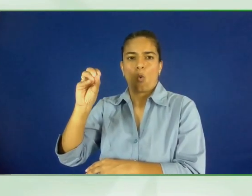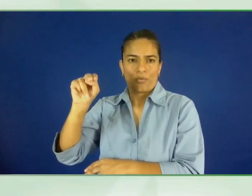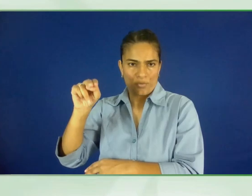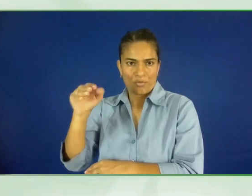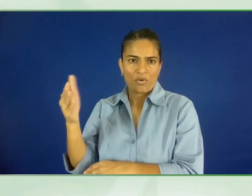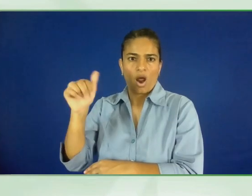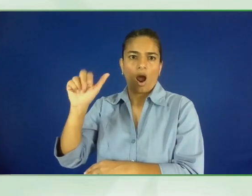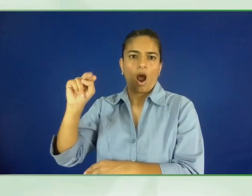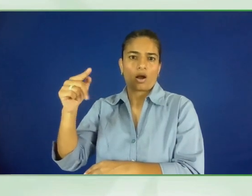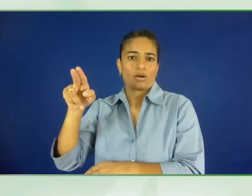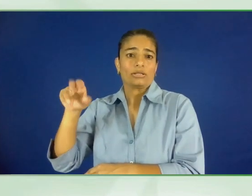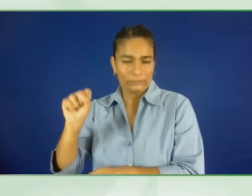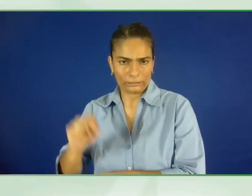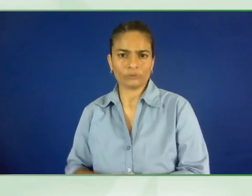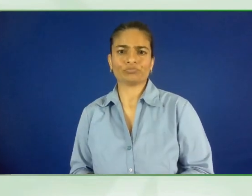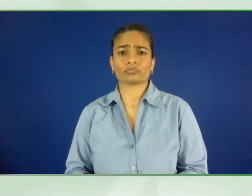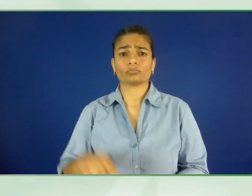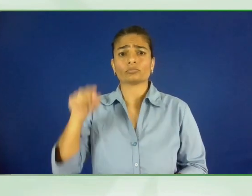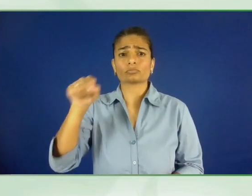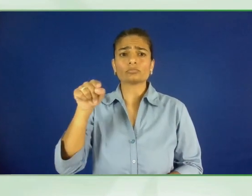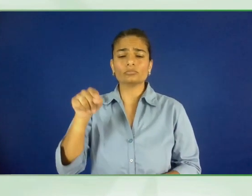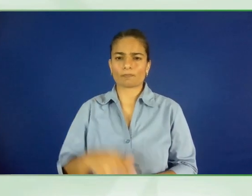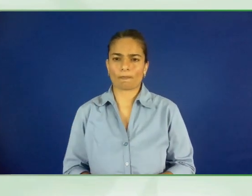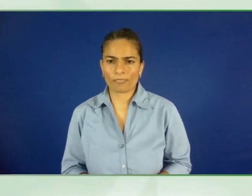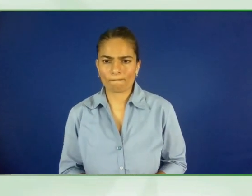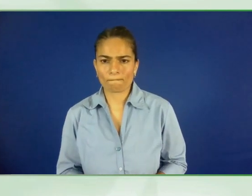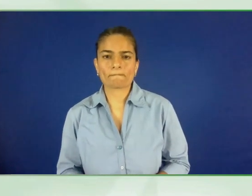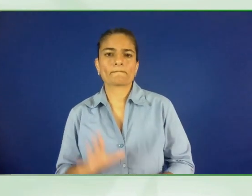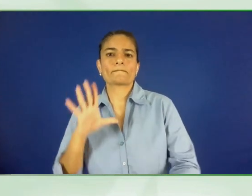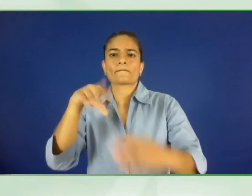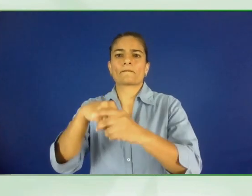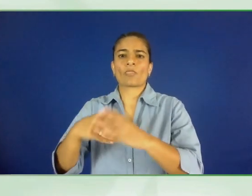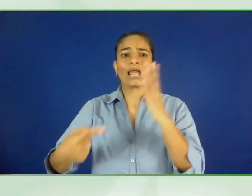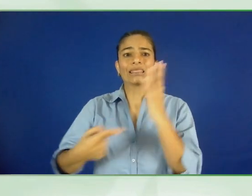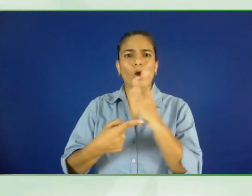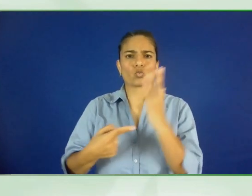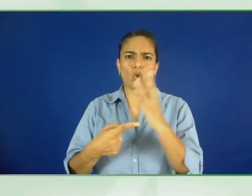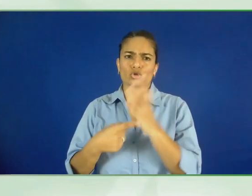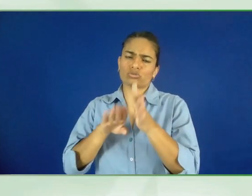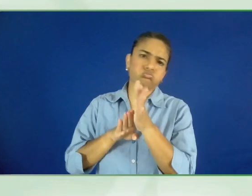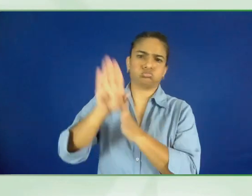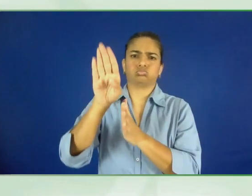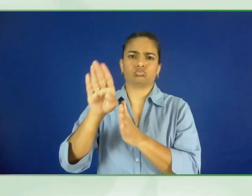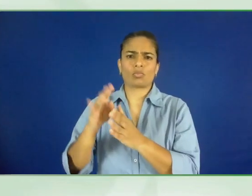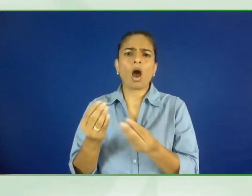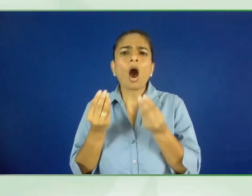in new ways. How is technology helping you to reach your career goals?